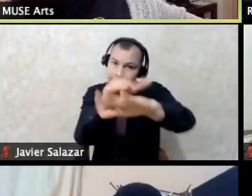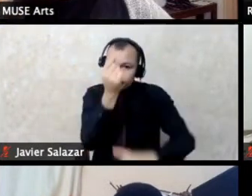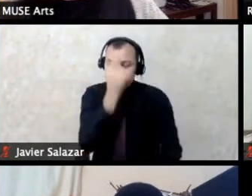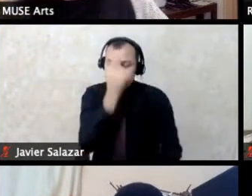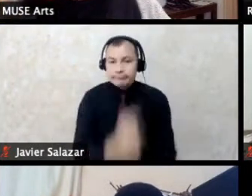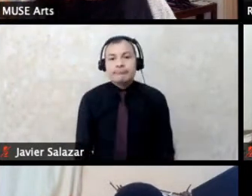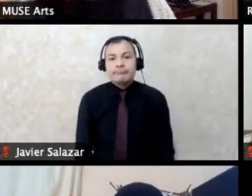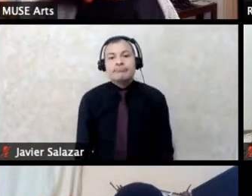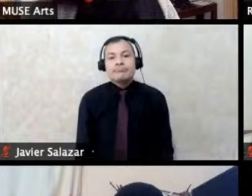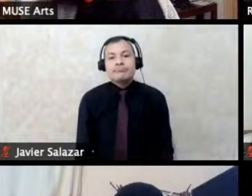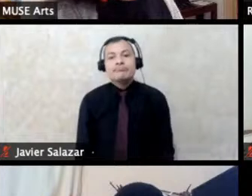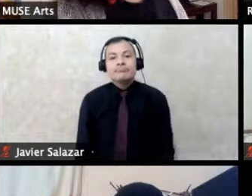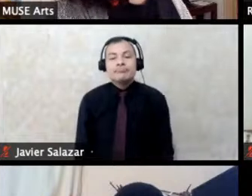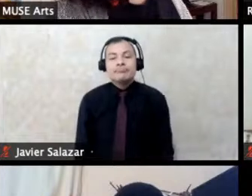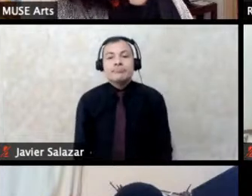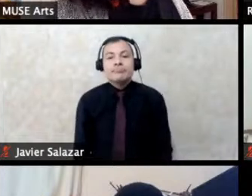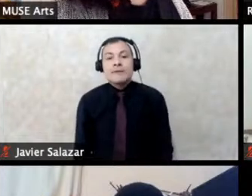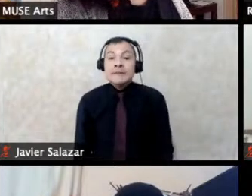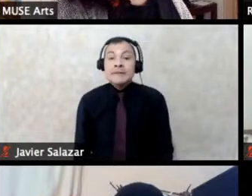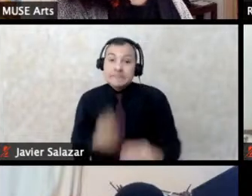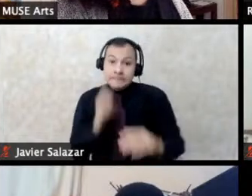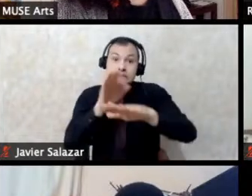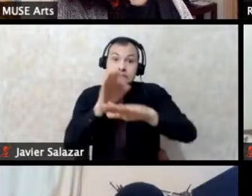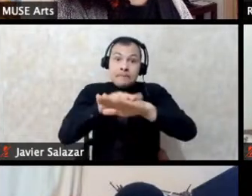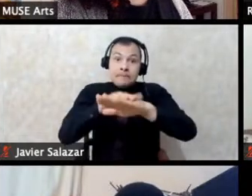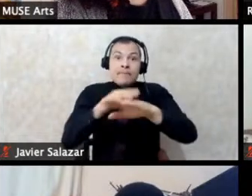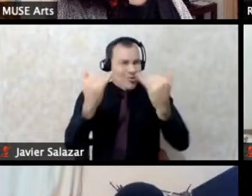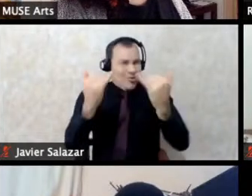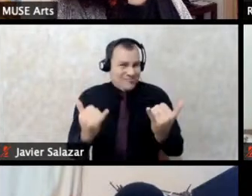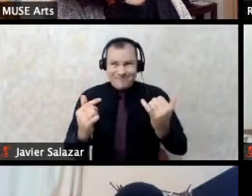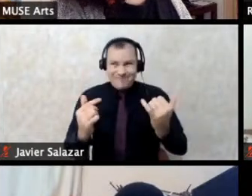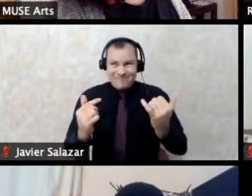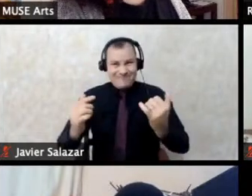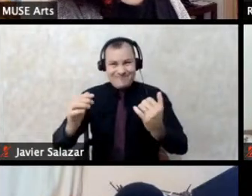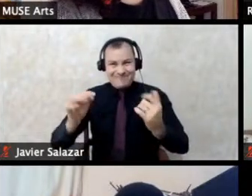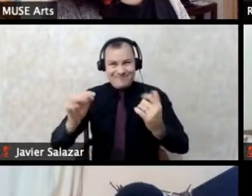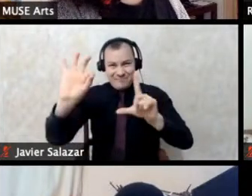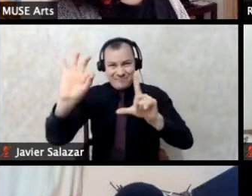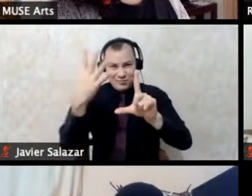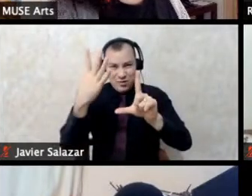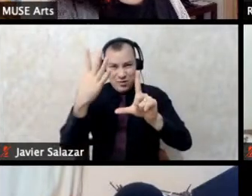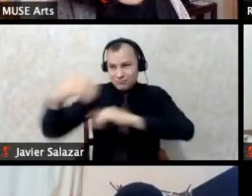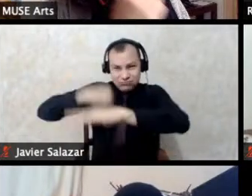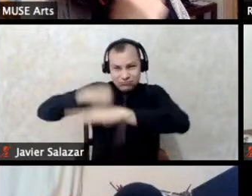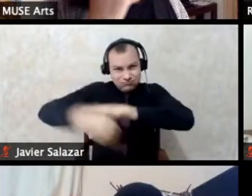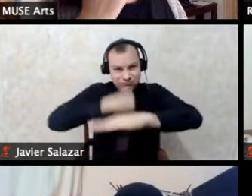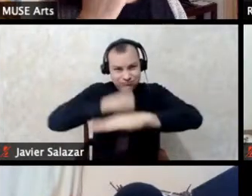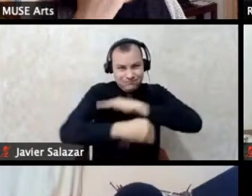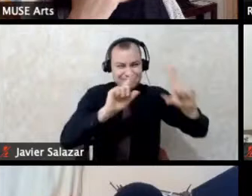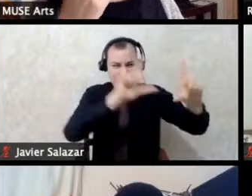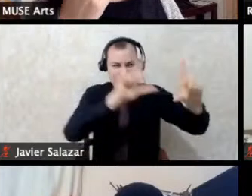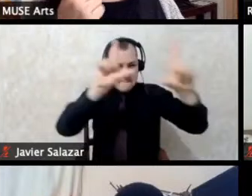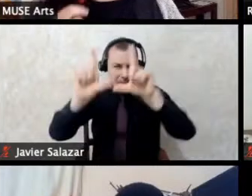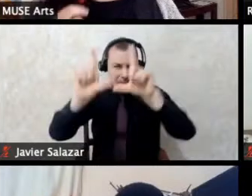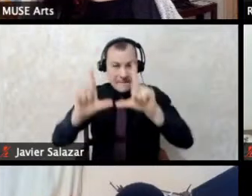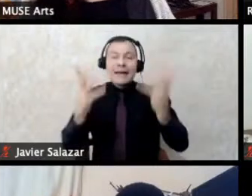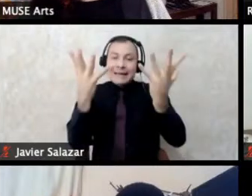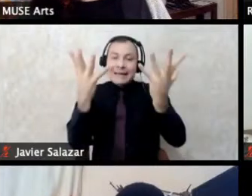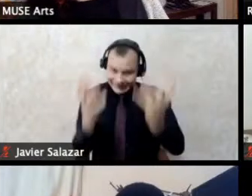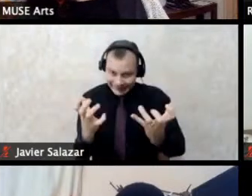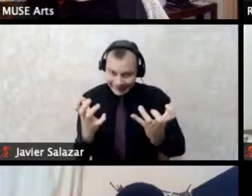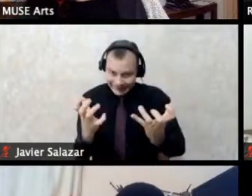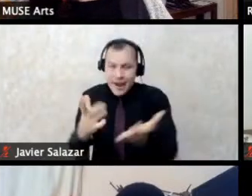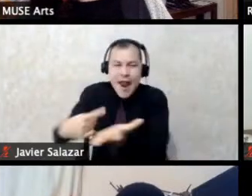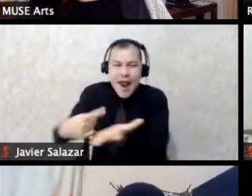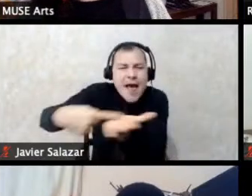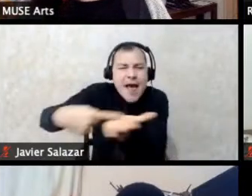esta mesa virtual lo que pretende es entablar algunos diálogos sobre la construcción